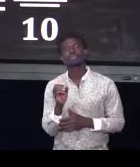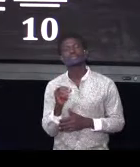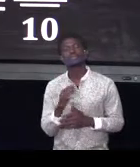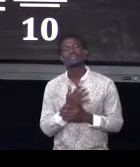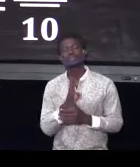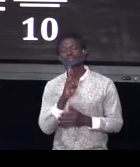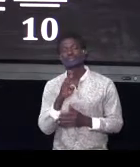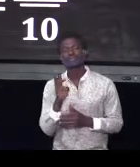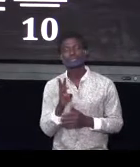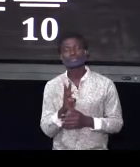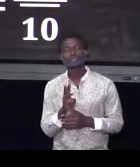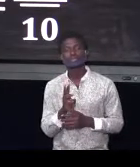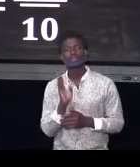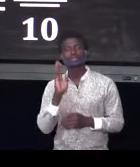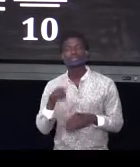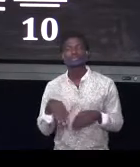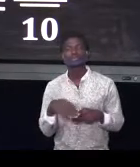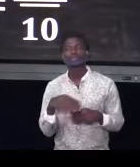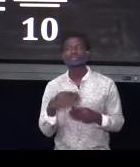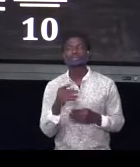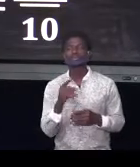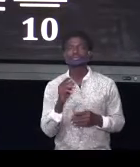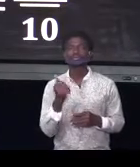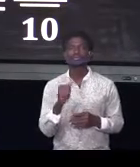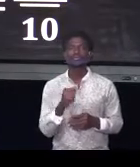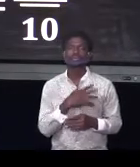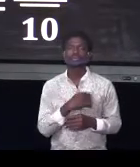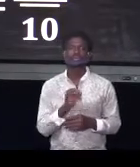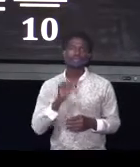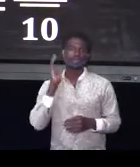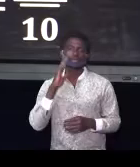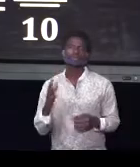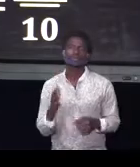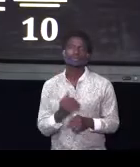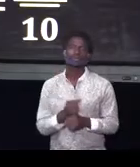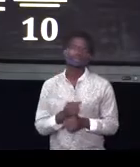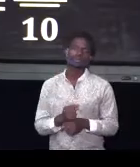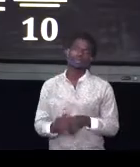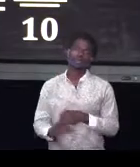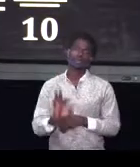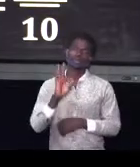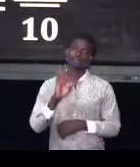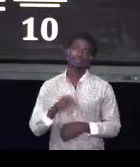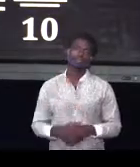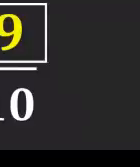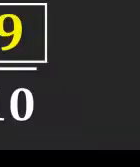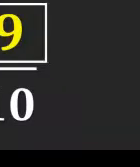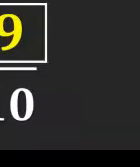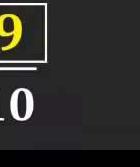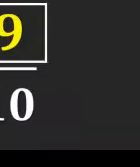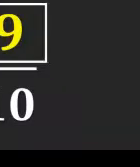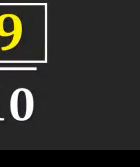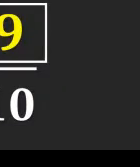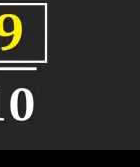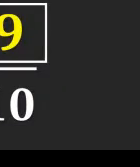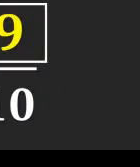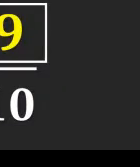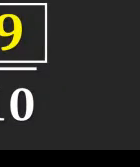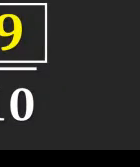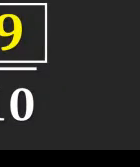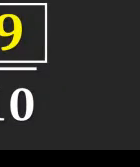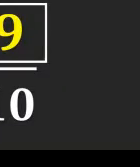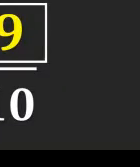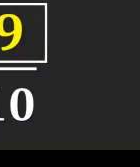by 6 will give me 10. So 54 will also be divided by 6. Okay, and I will get 9. I'm sure that we'll have that in